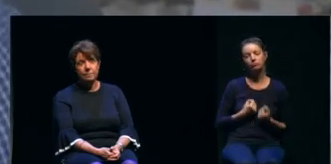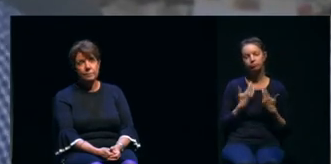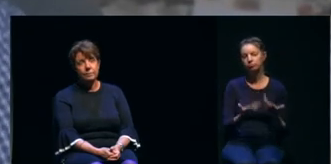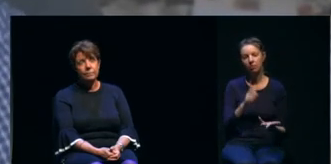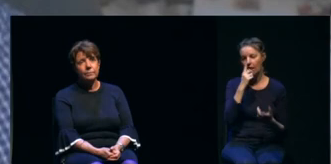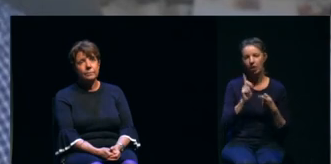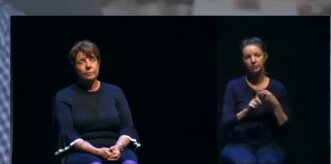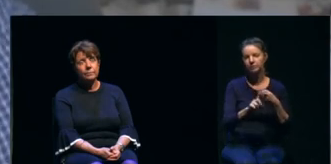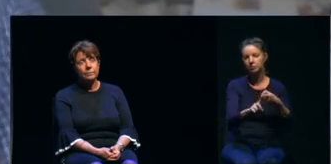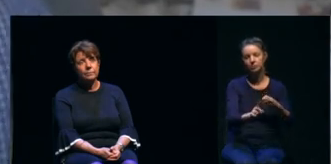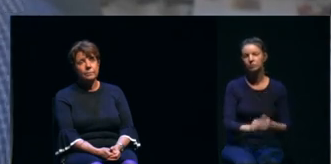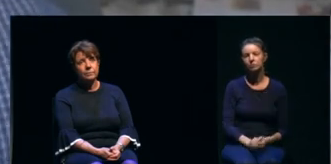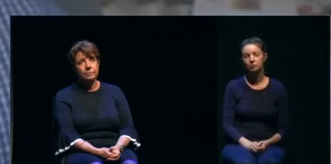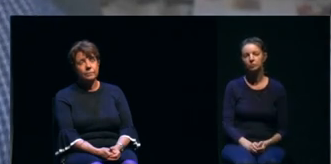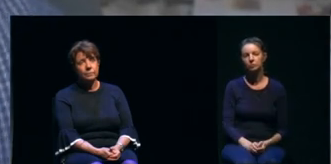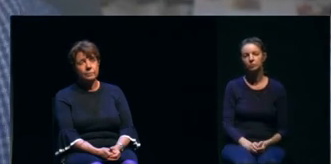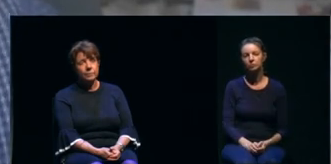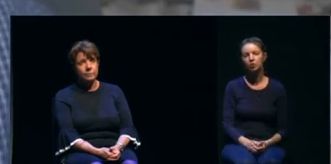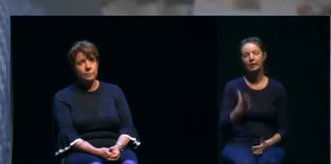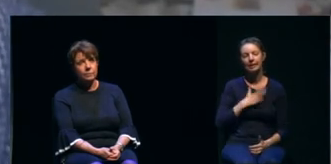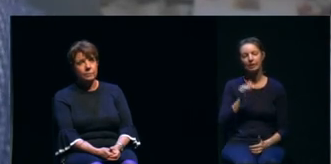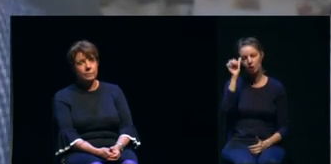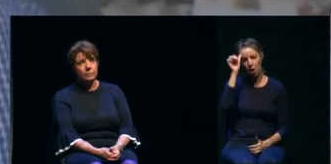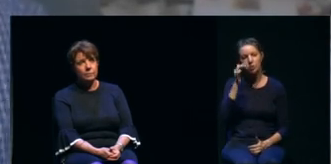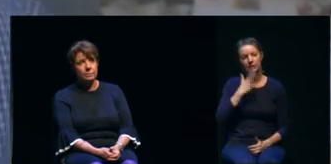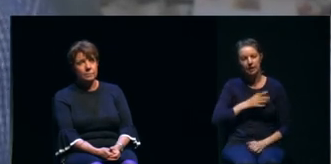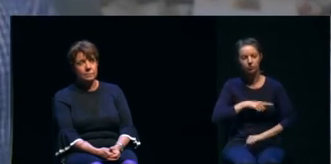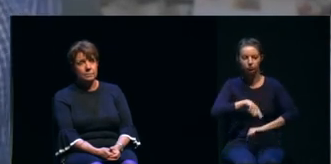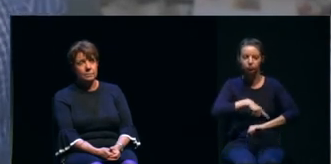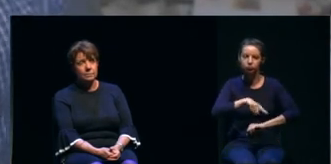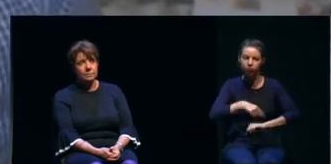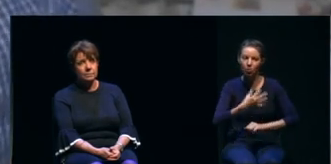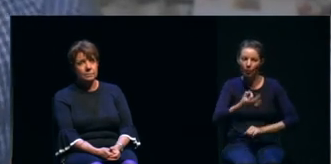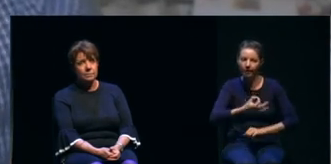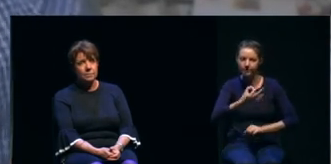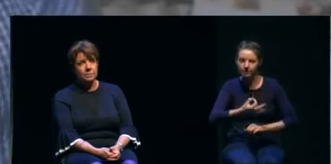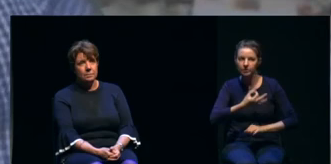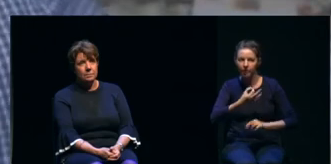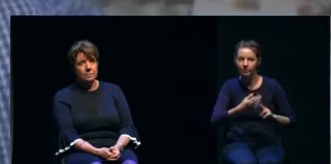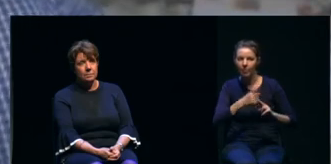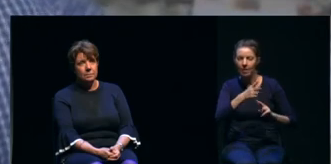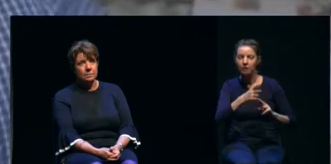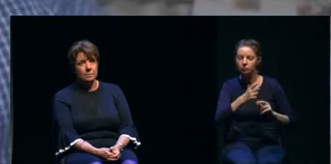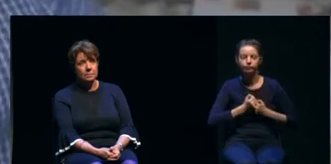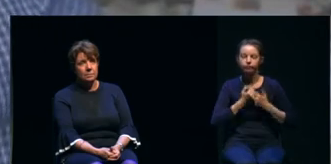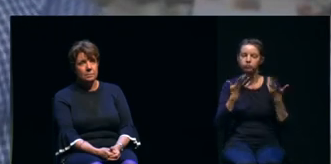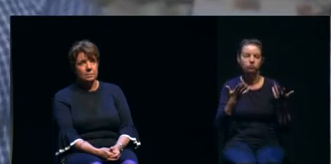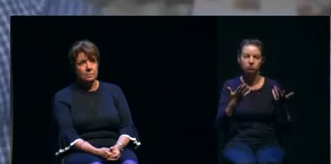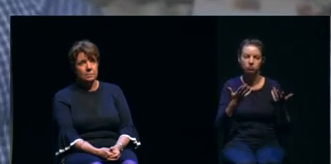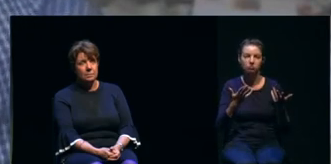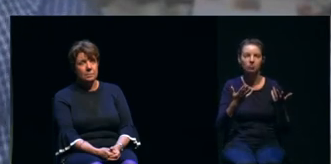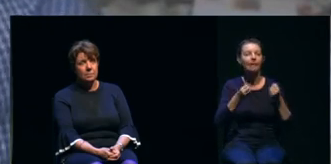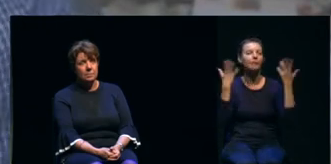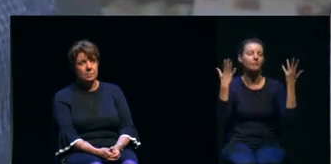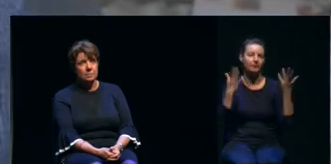this anymore. And so it's knowing that you're in for the long haul. You've got to wait for that day where they're just tired and they've been worn down. But yeah, it's a big thing.